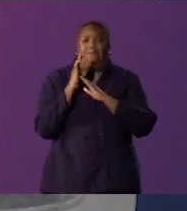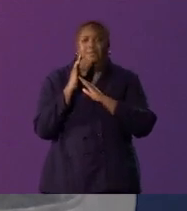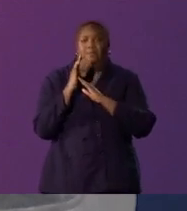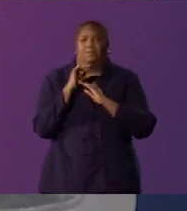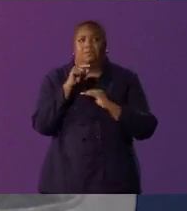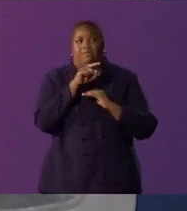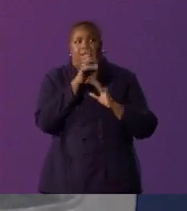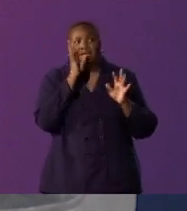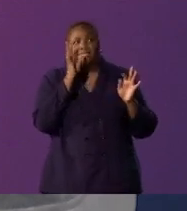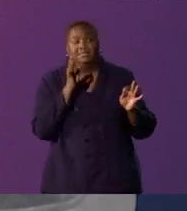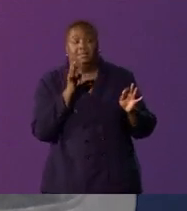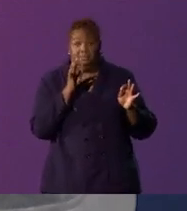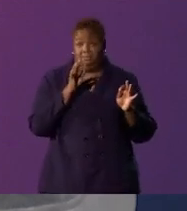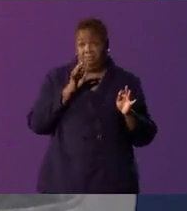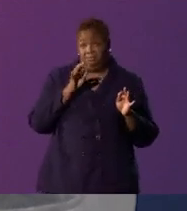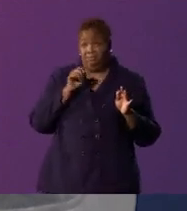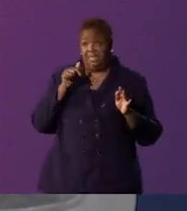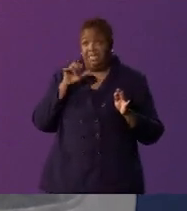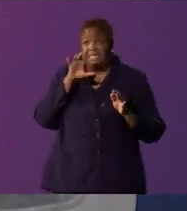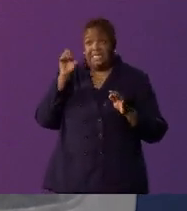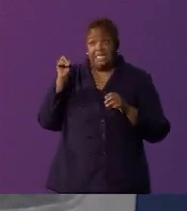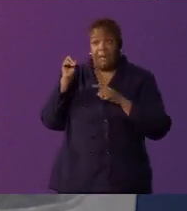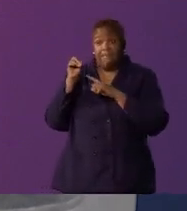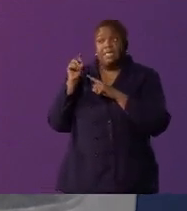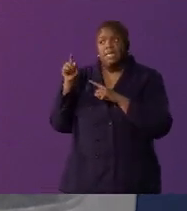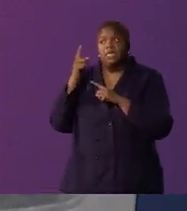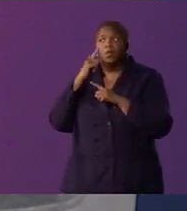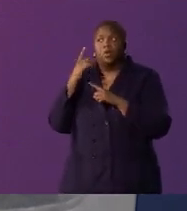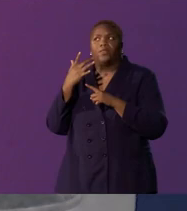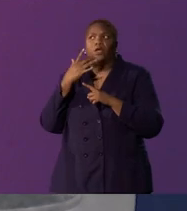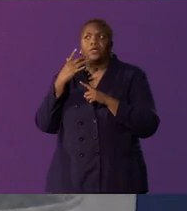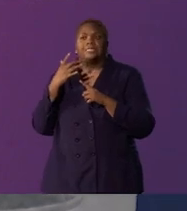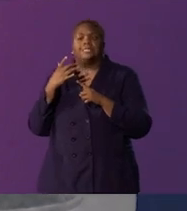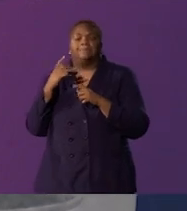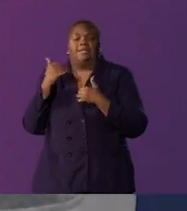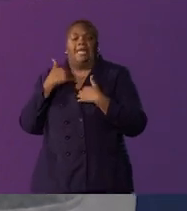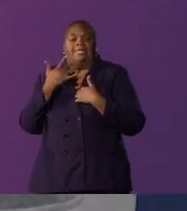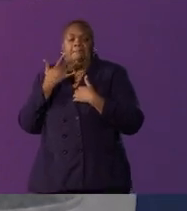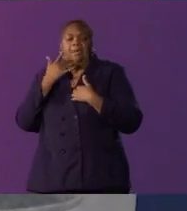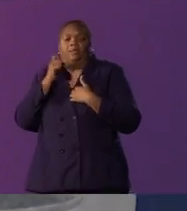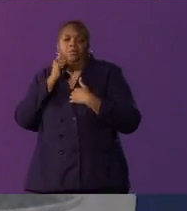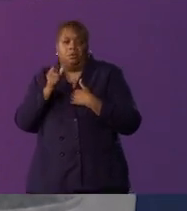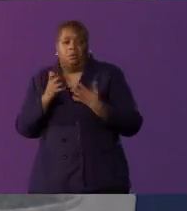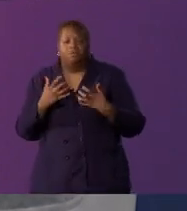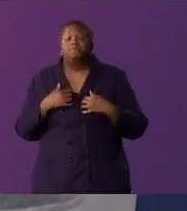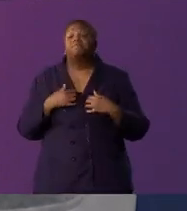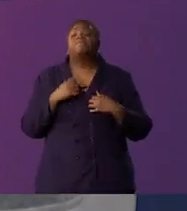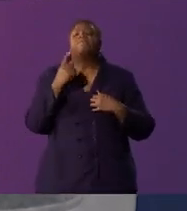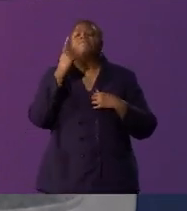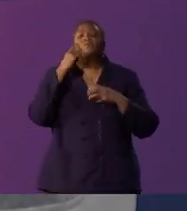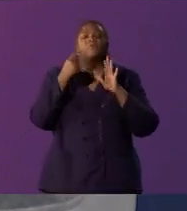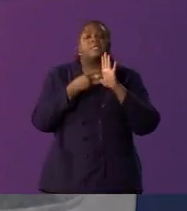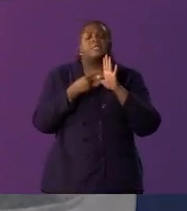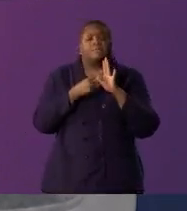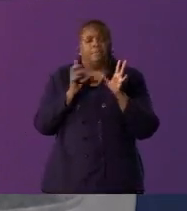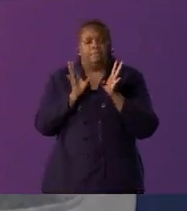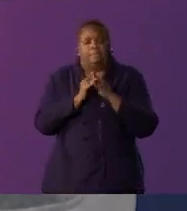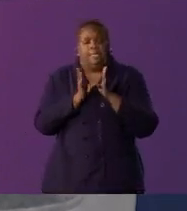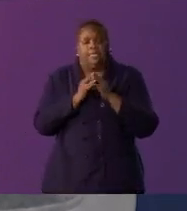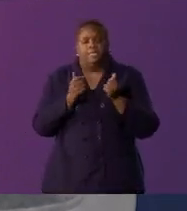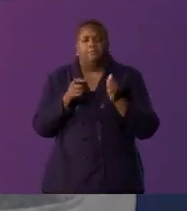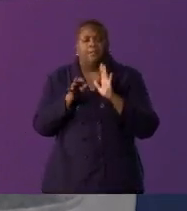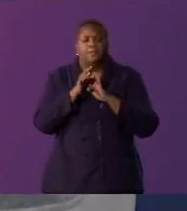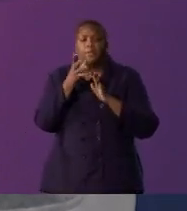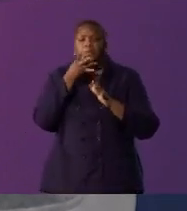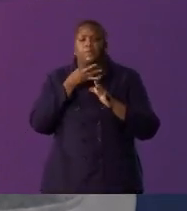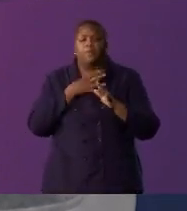decides whether this company has unconscious biases or not. So I'll give you an example. When you're in a meeting, I'll pick a woman in